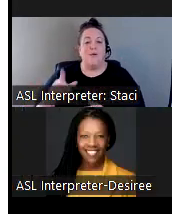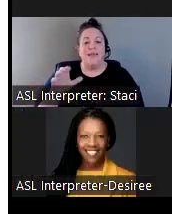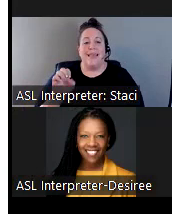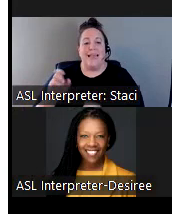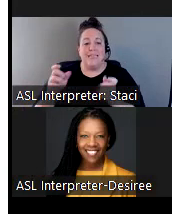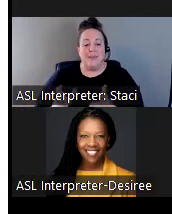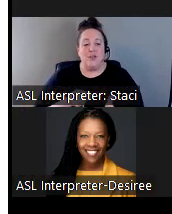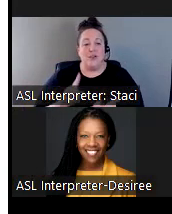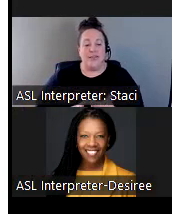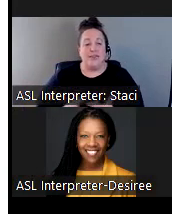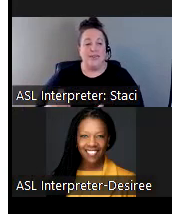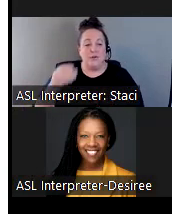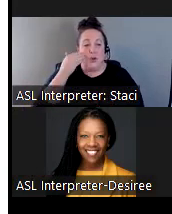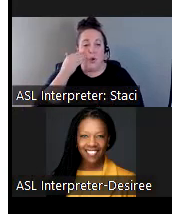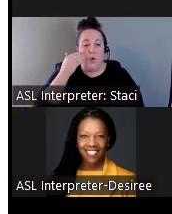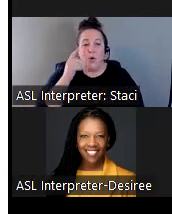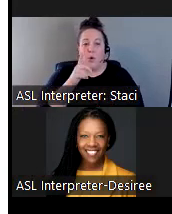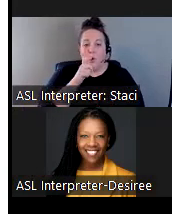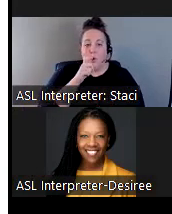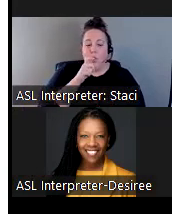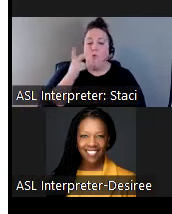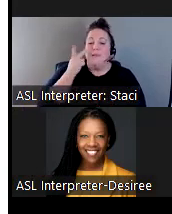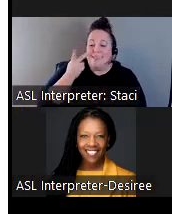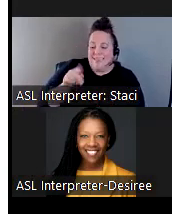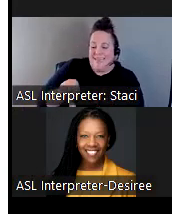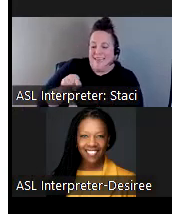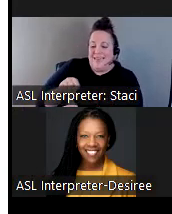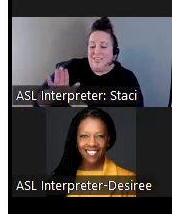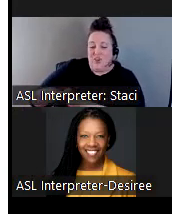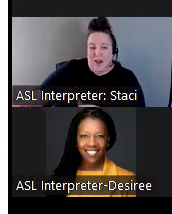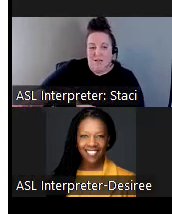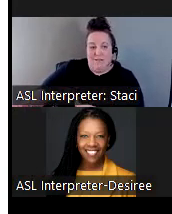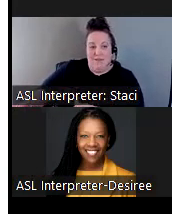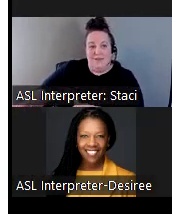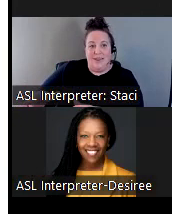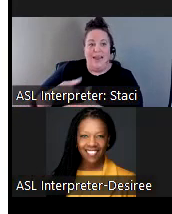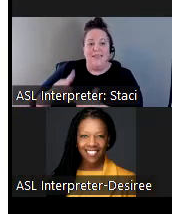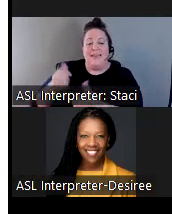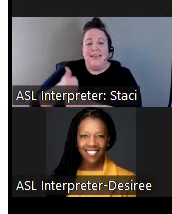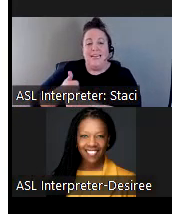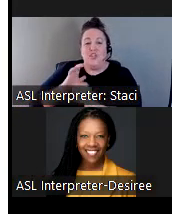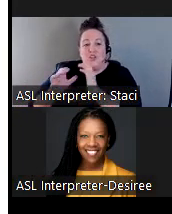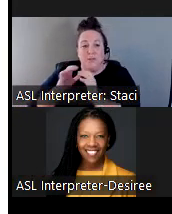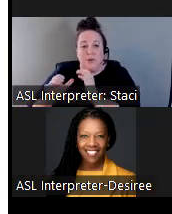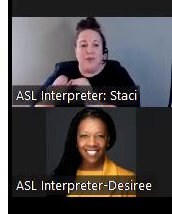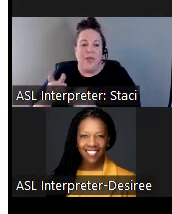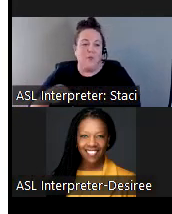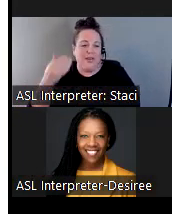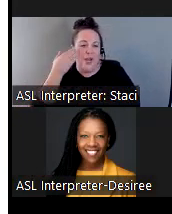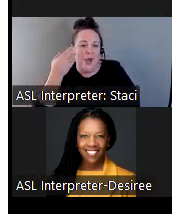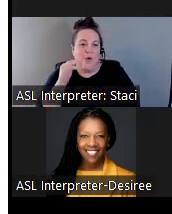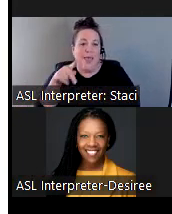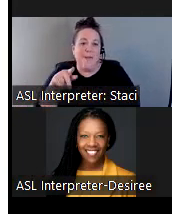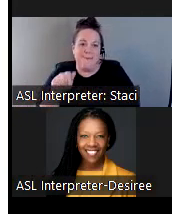deliberate handoff to whoever is about to see this child. But everybody needs to communicate. Now, yes, we know HIPAA can be a